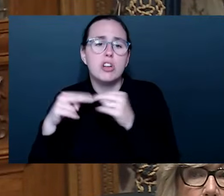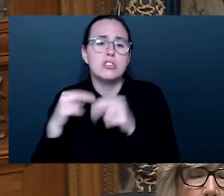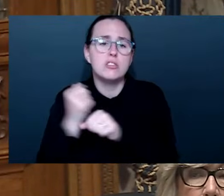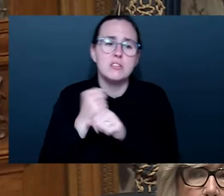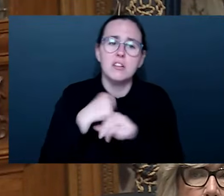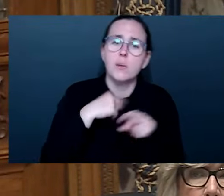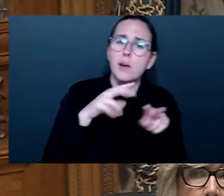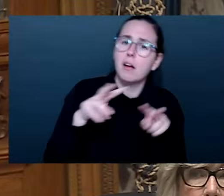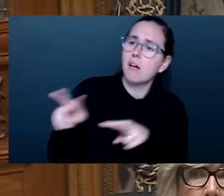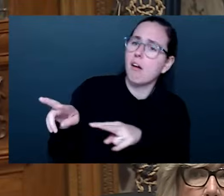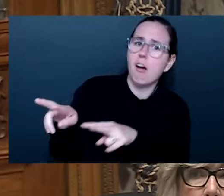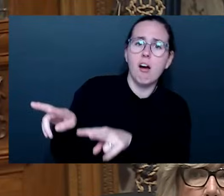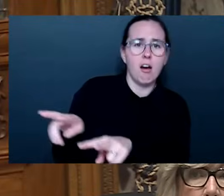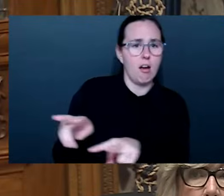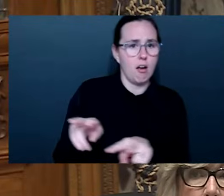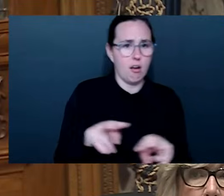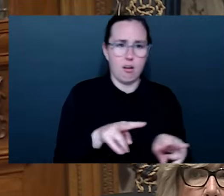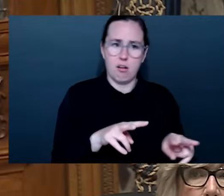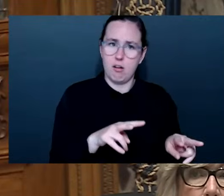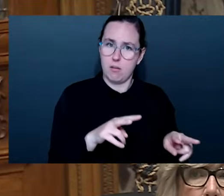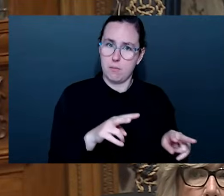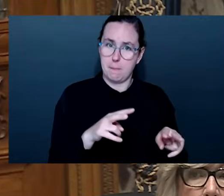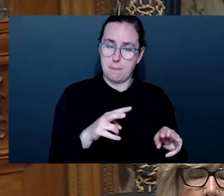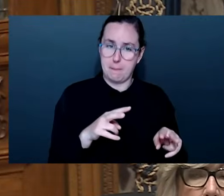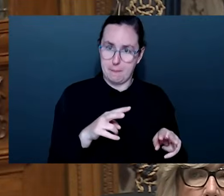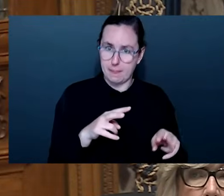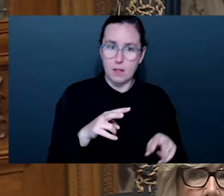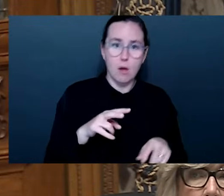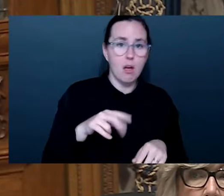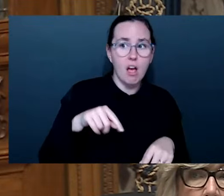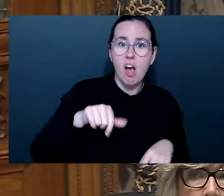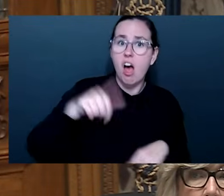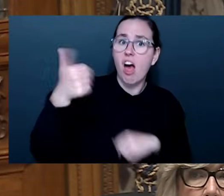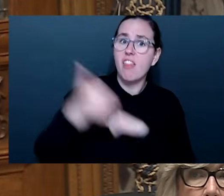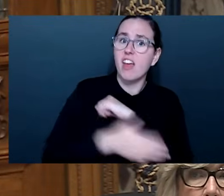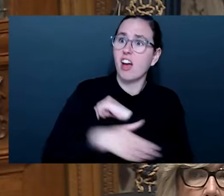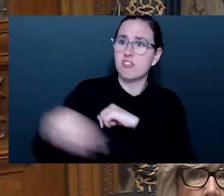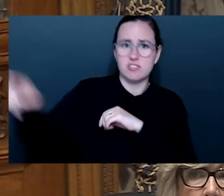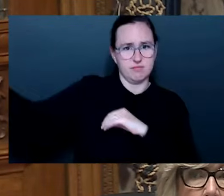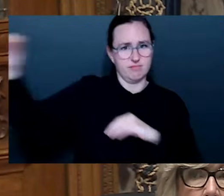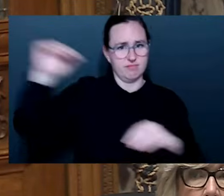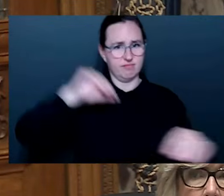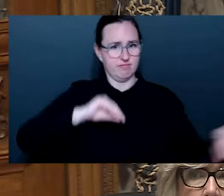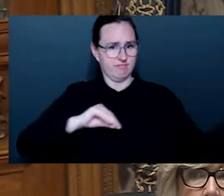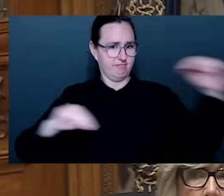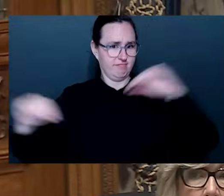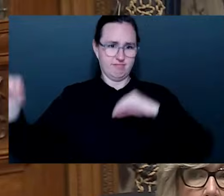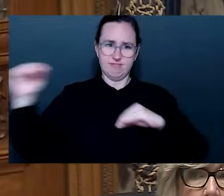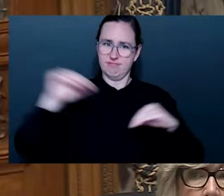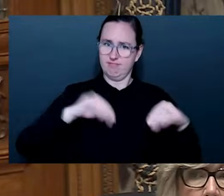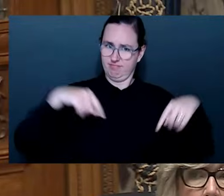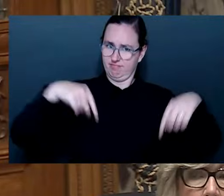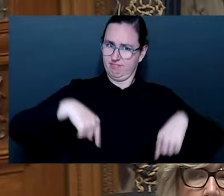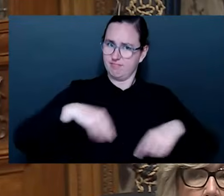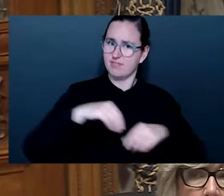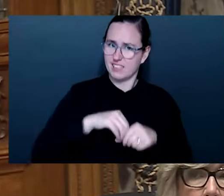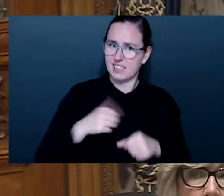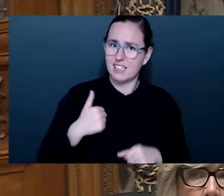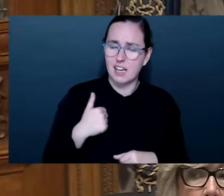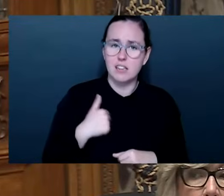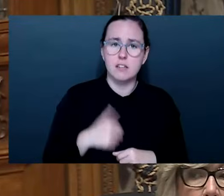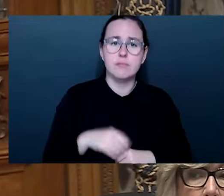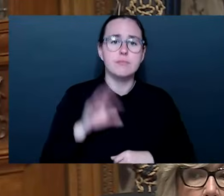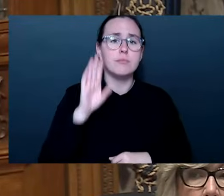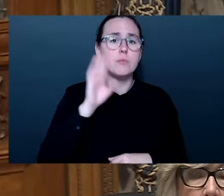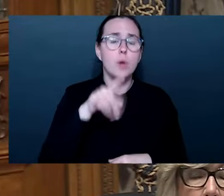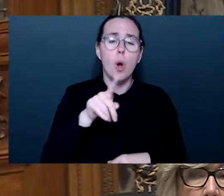are propping up our healthcare system, our construction sector. They're growing our food, educating our